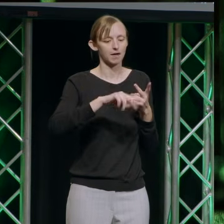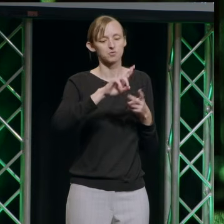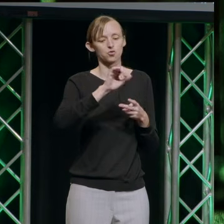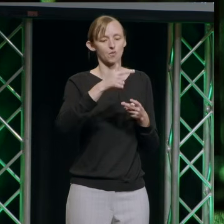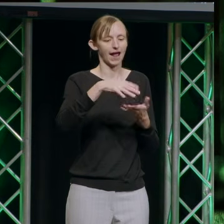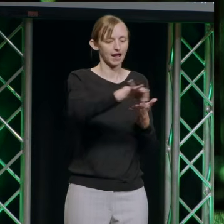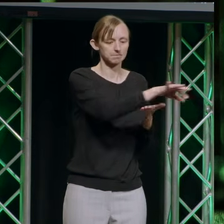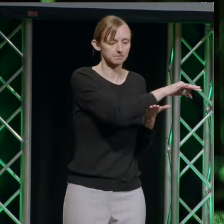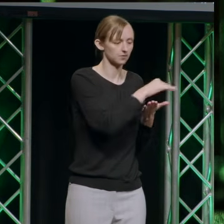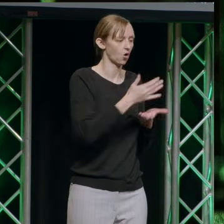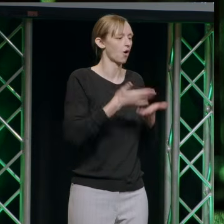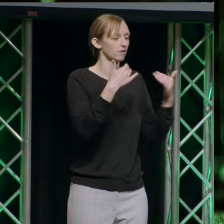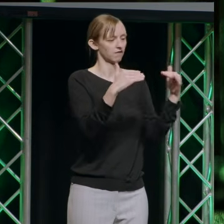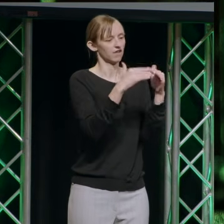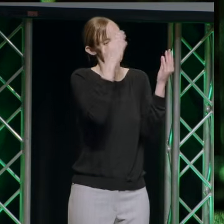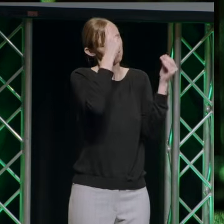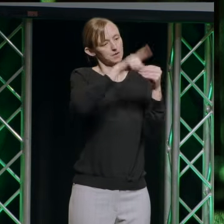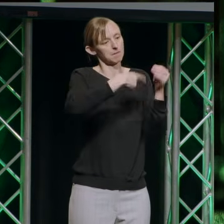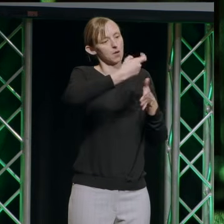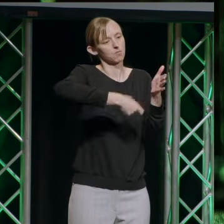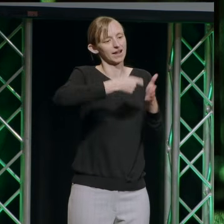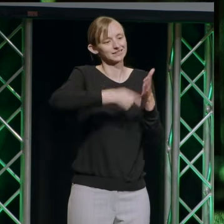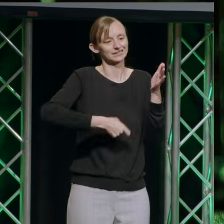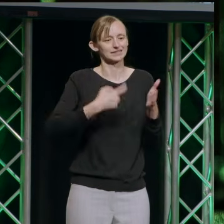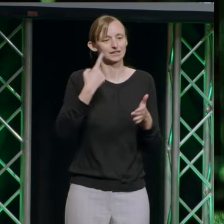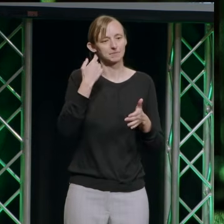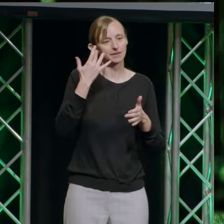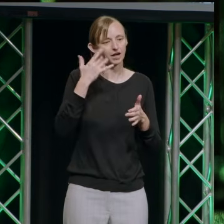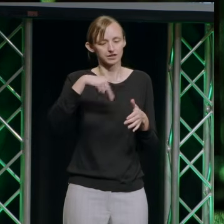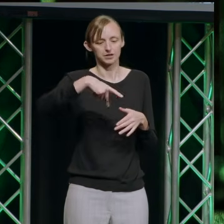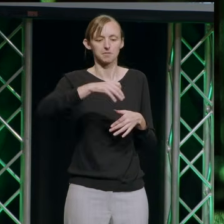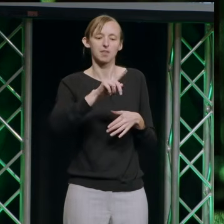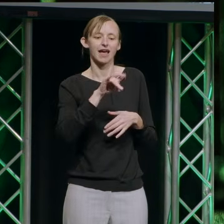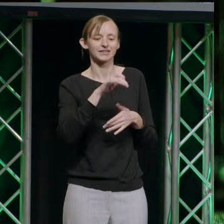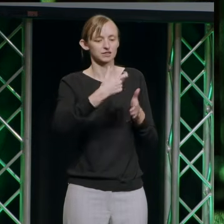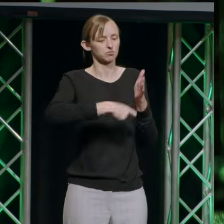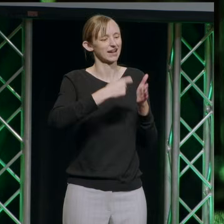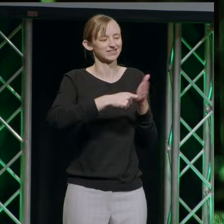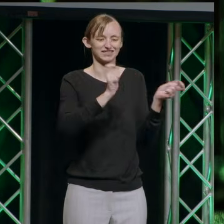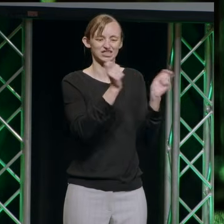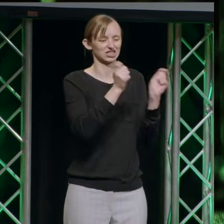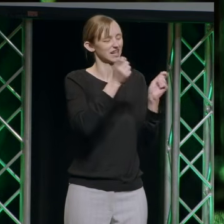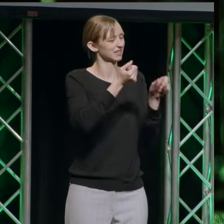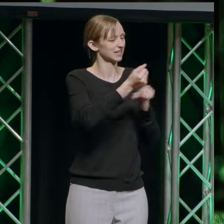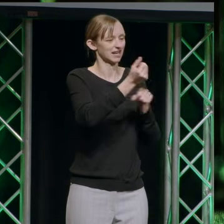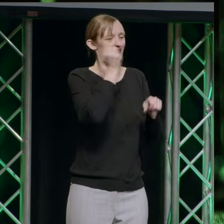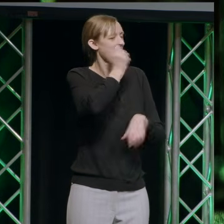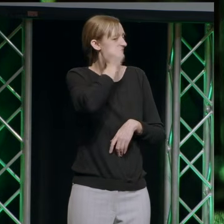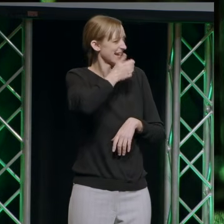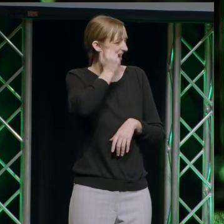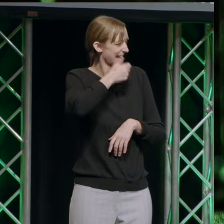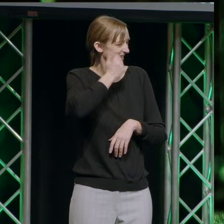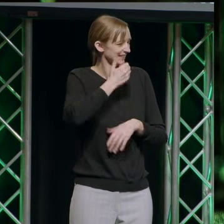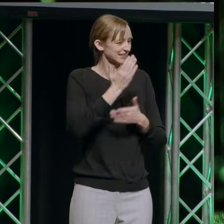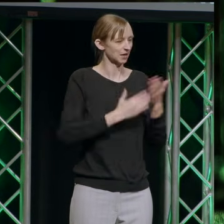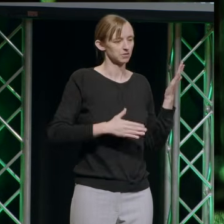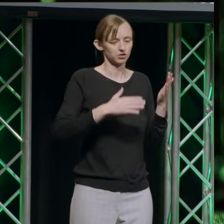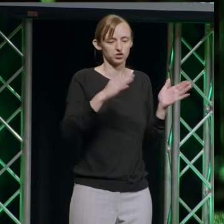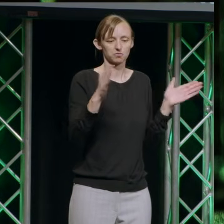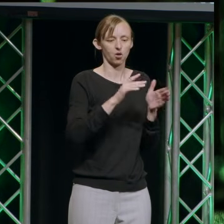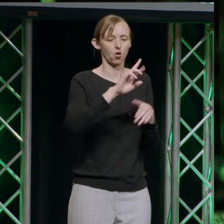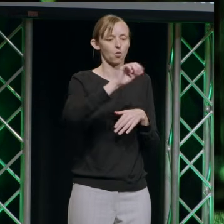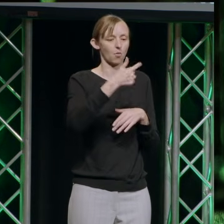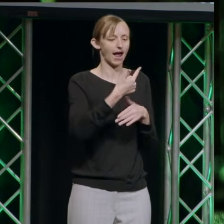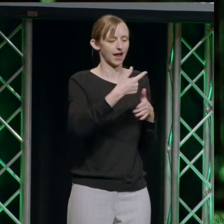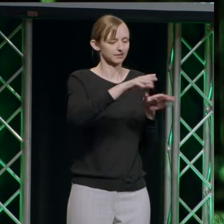fair information on pricing, because as a commodity, plastic prices change every day. A lot of these smaller rag pickers are at the mercy